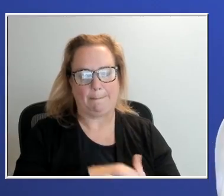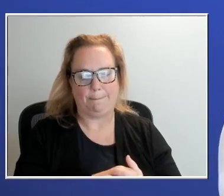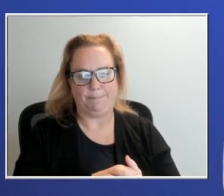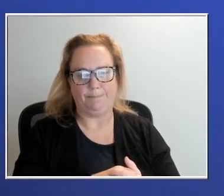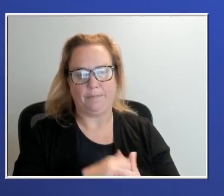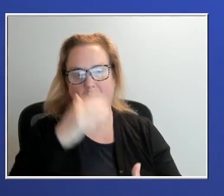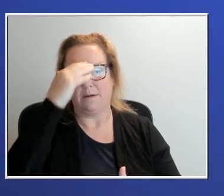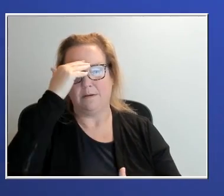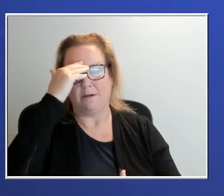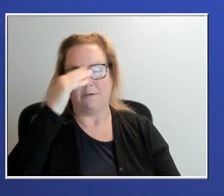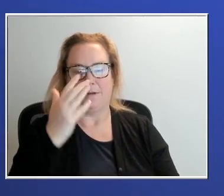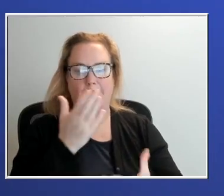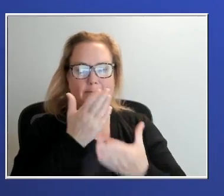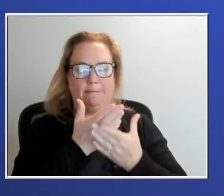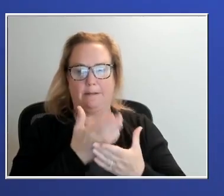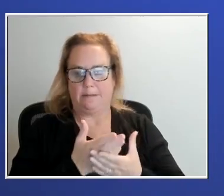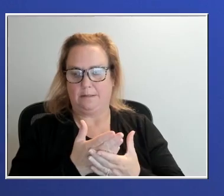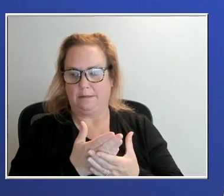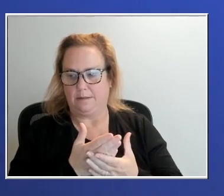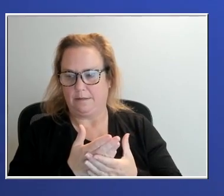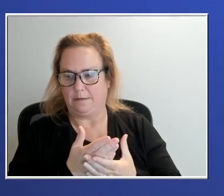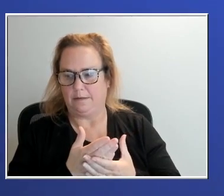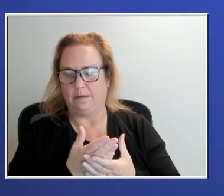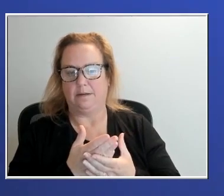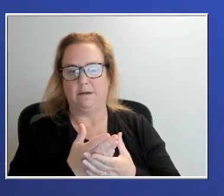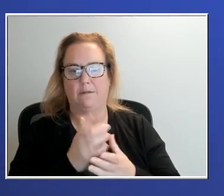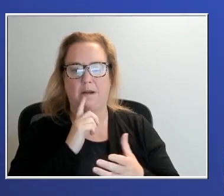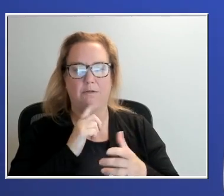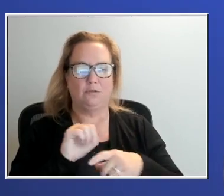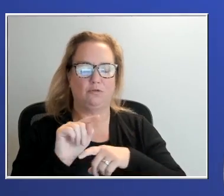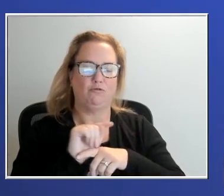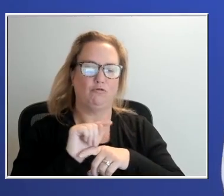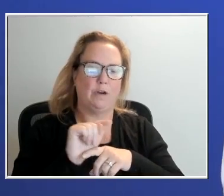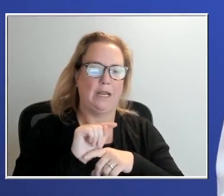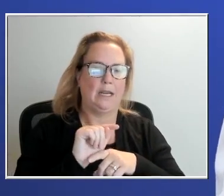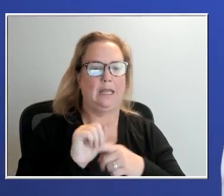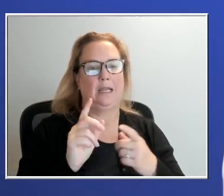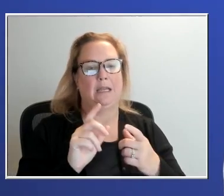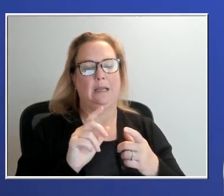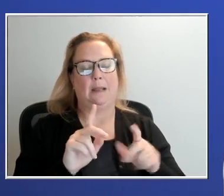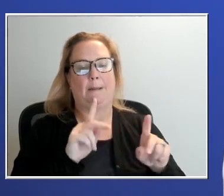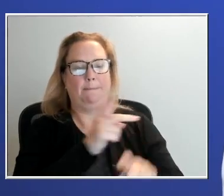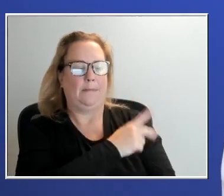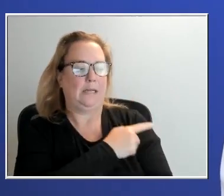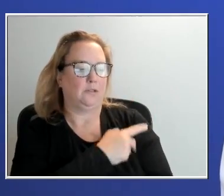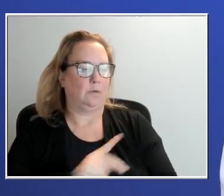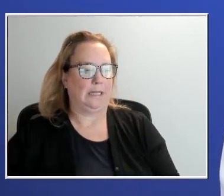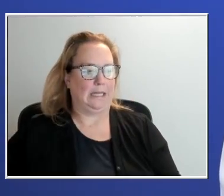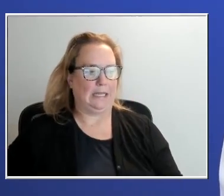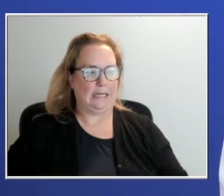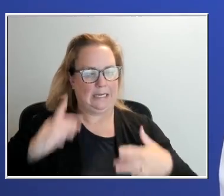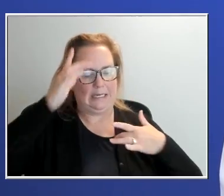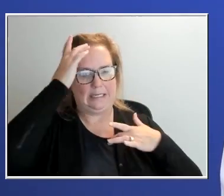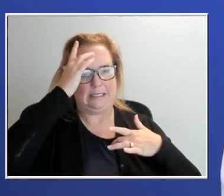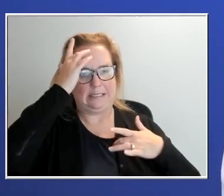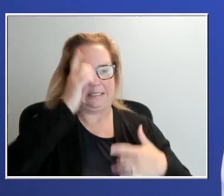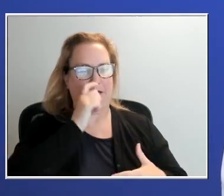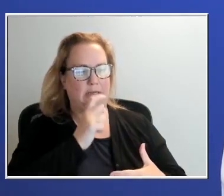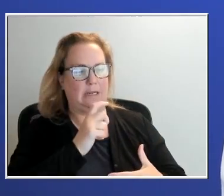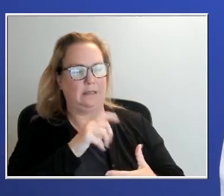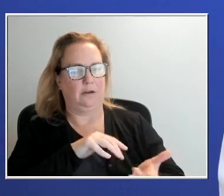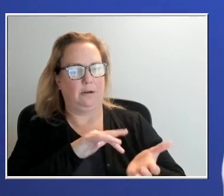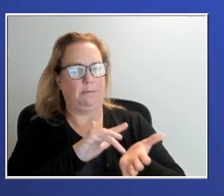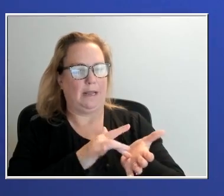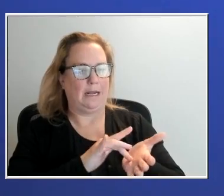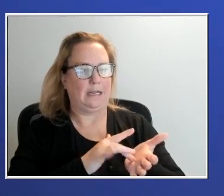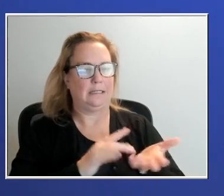fact, so when I was a training resident fellow, everybody would say, well, patients with kidney disease, they don't take their medications, they're non-adherent.